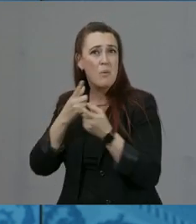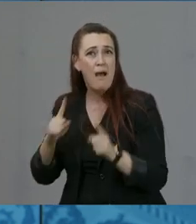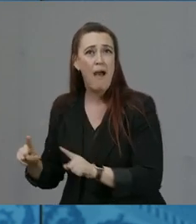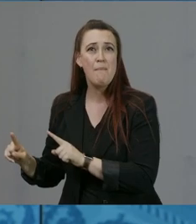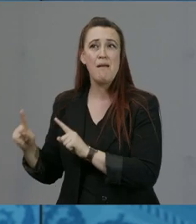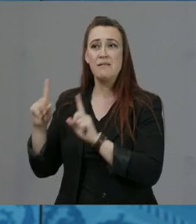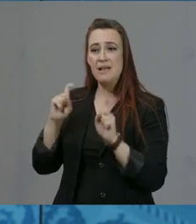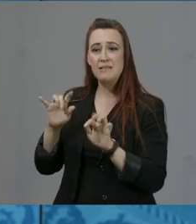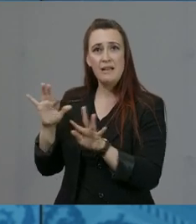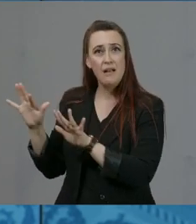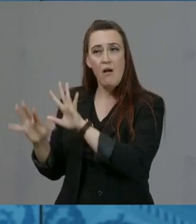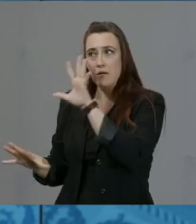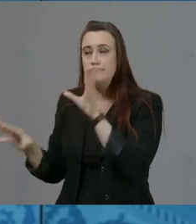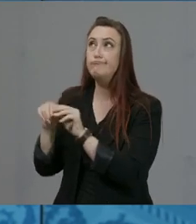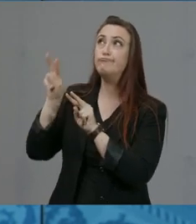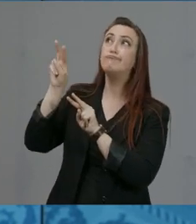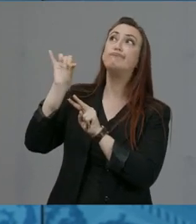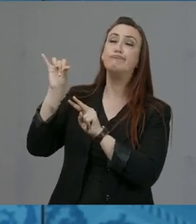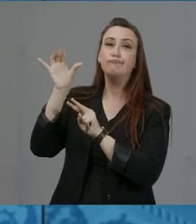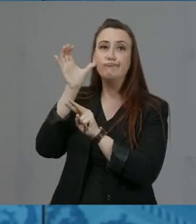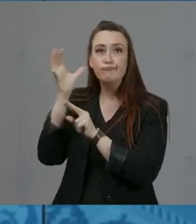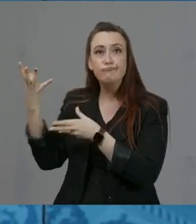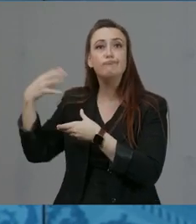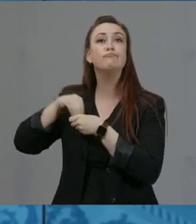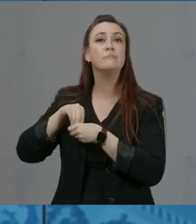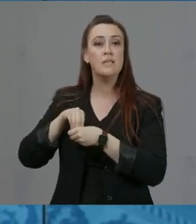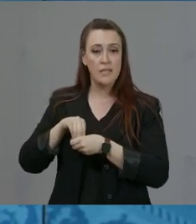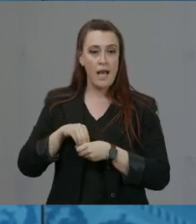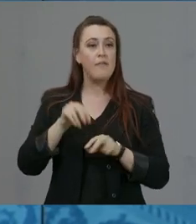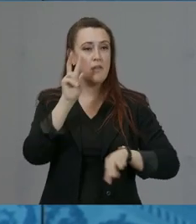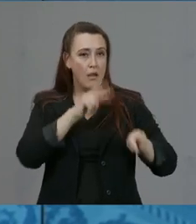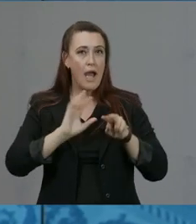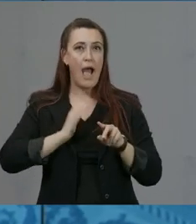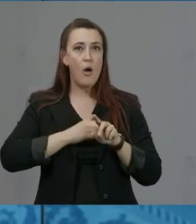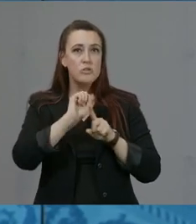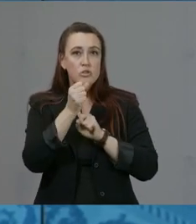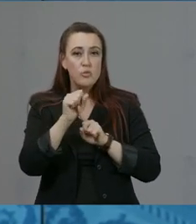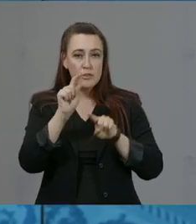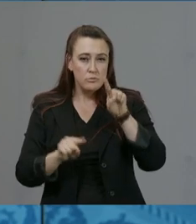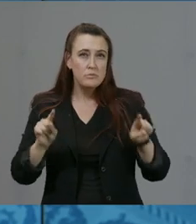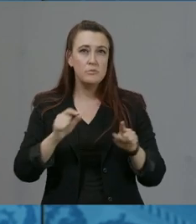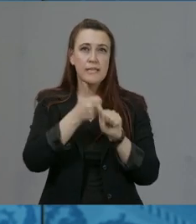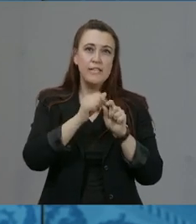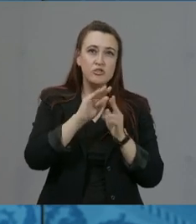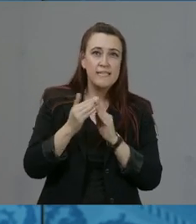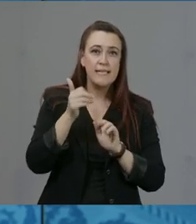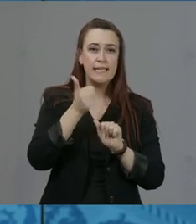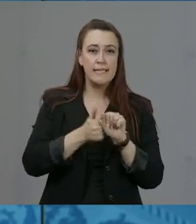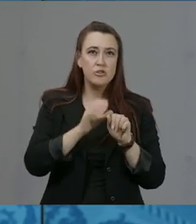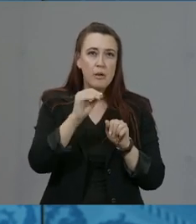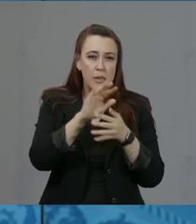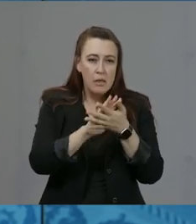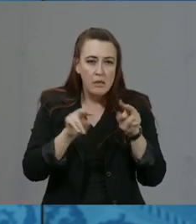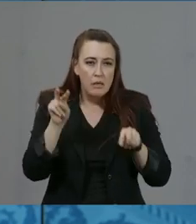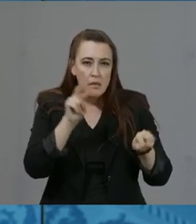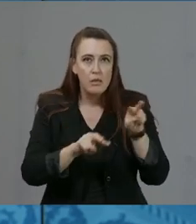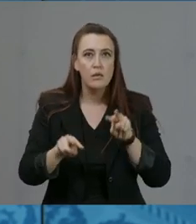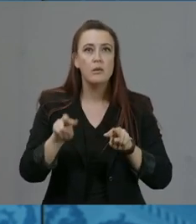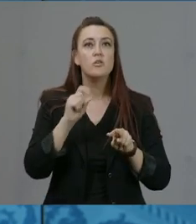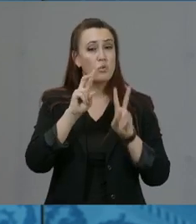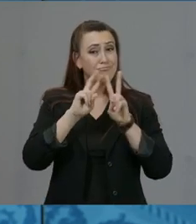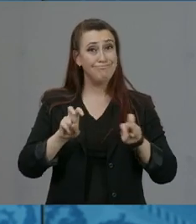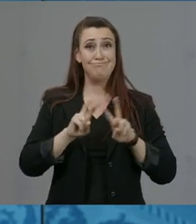that's the logic in terms of economic reopening. So this is a step forward into phase